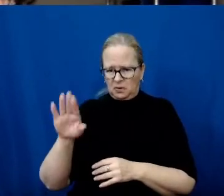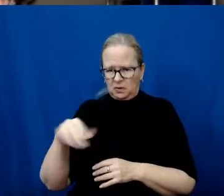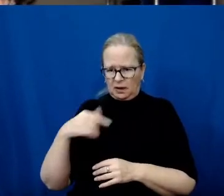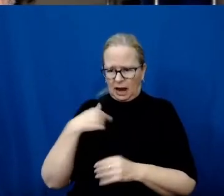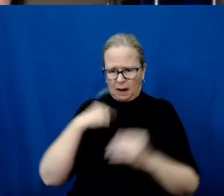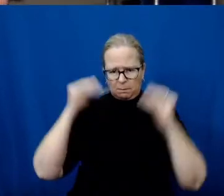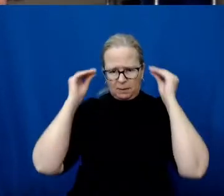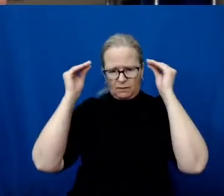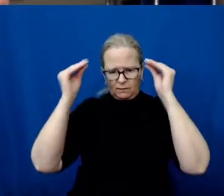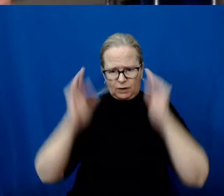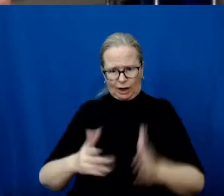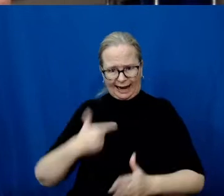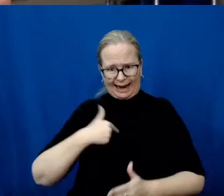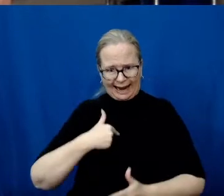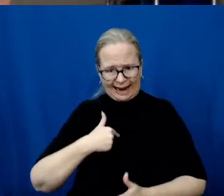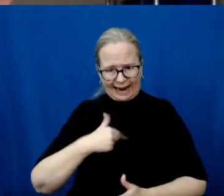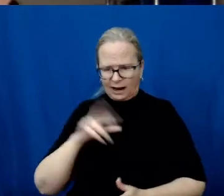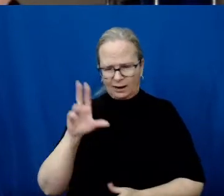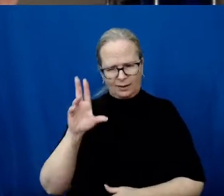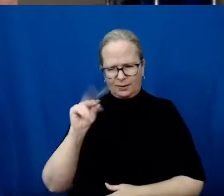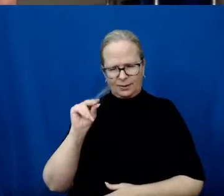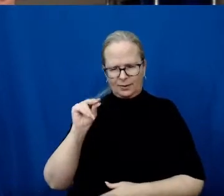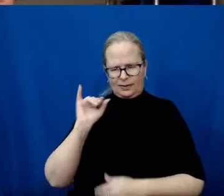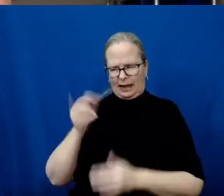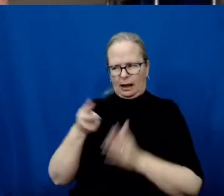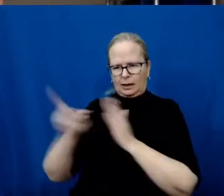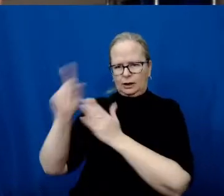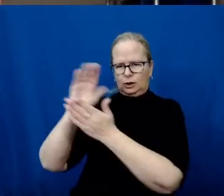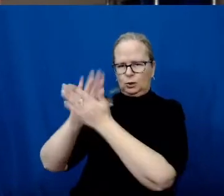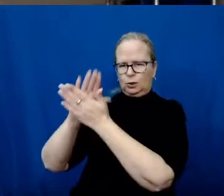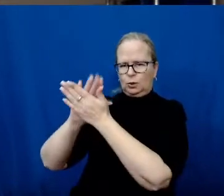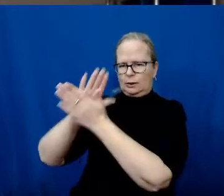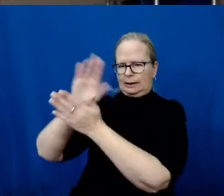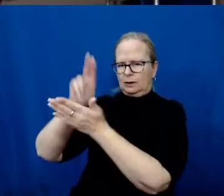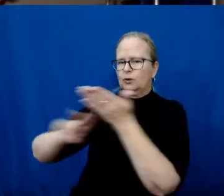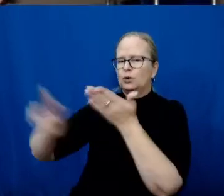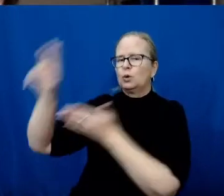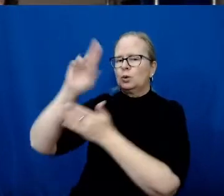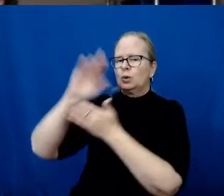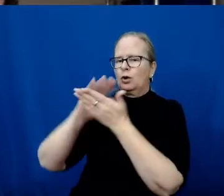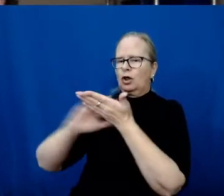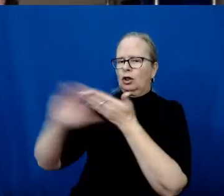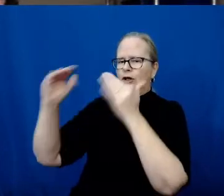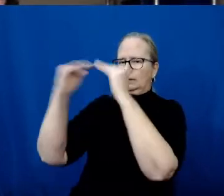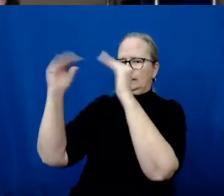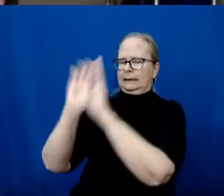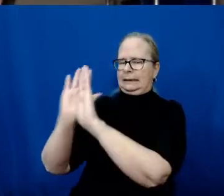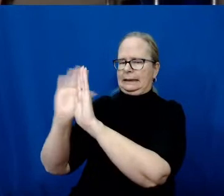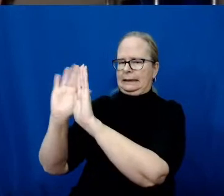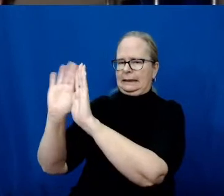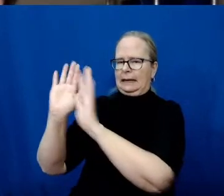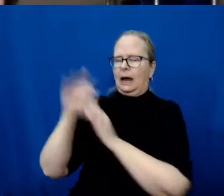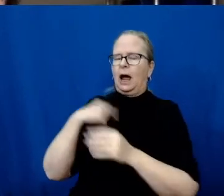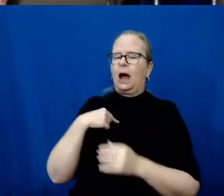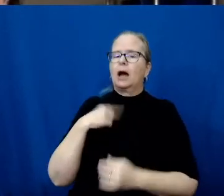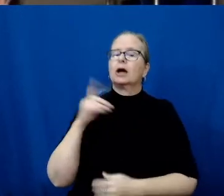academic institutions, I was never a full-time professor. I don't want to insult any of the professors.